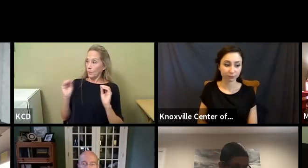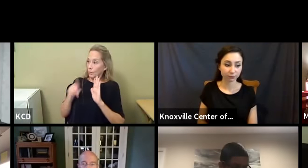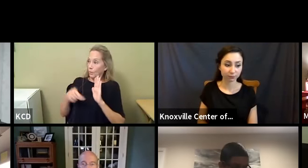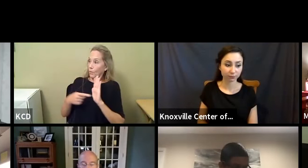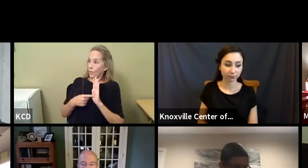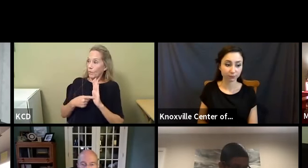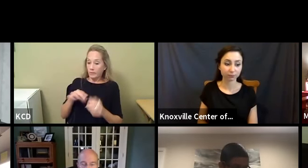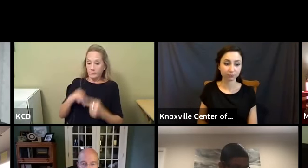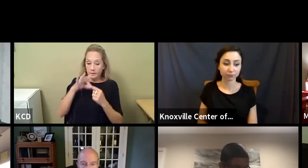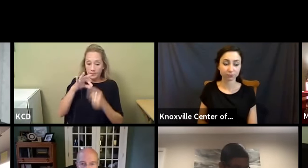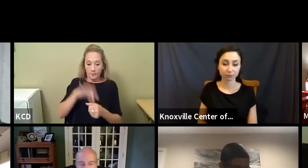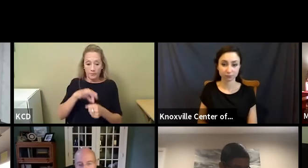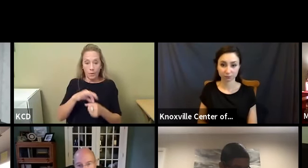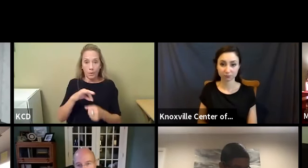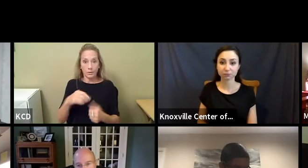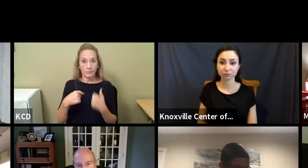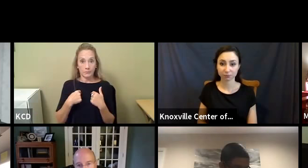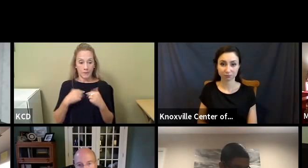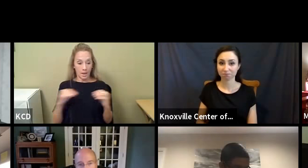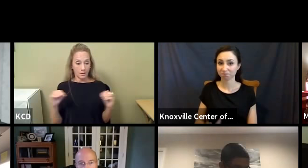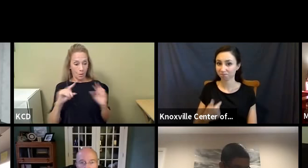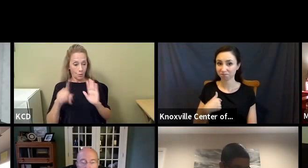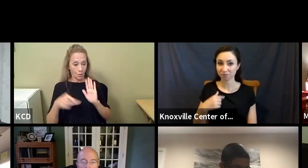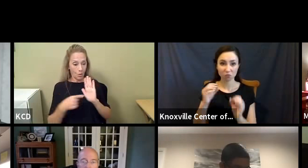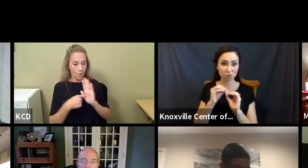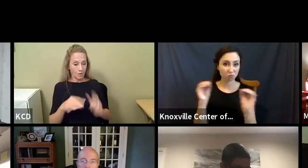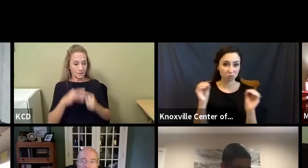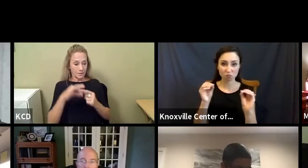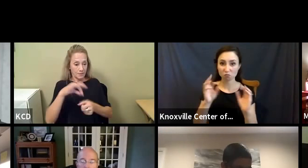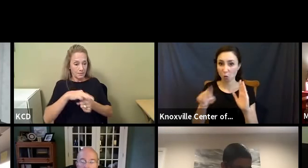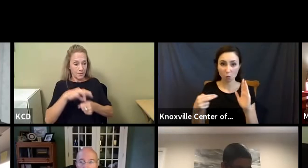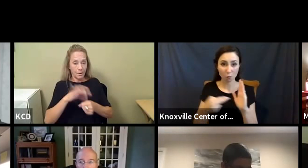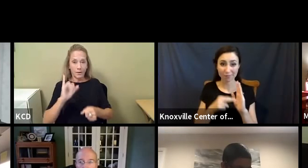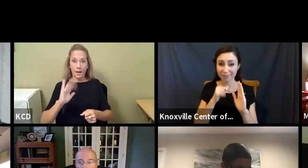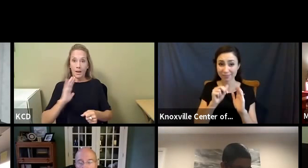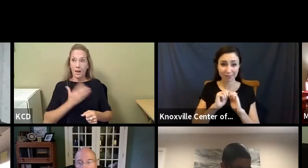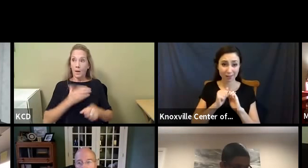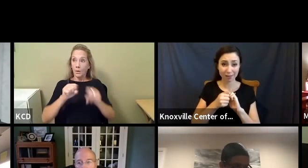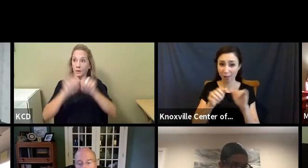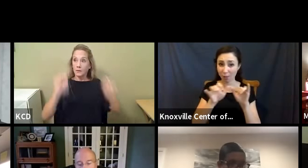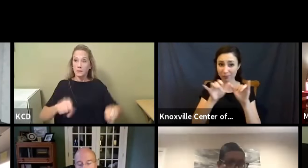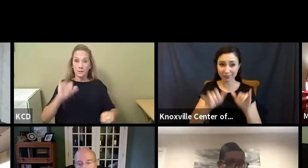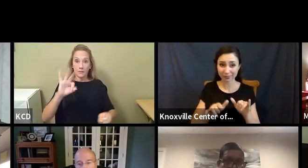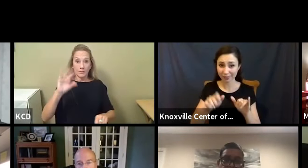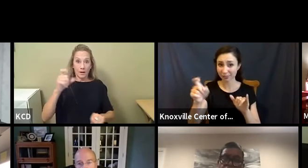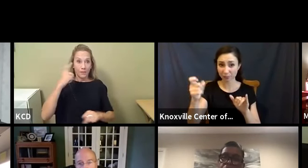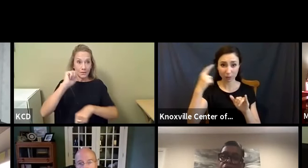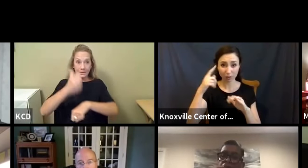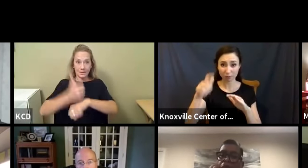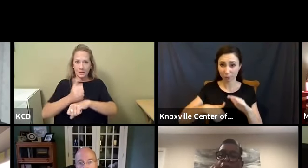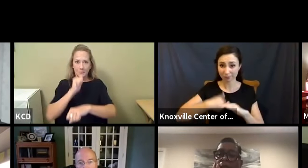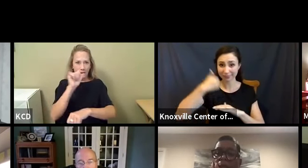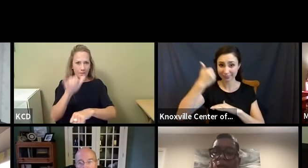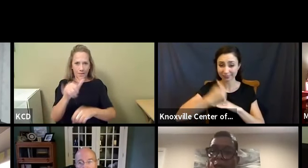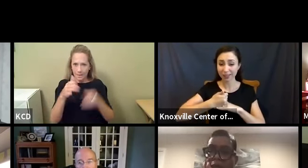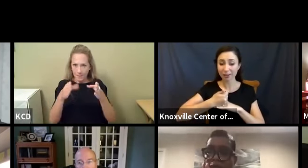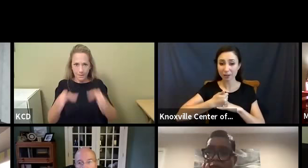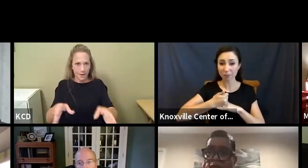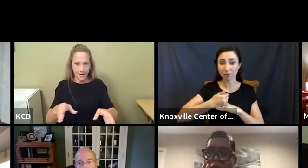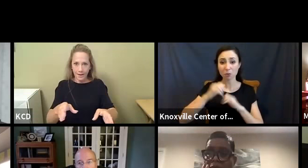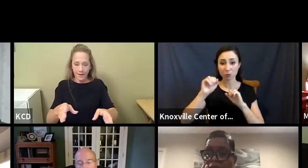have no role. That's not how our system of government is set up. And I think that we can all agree on that. And it'd be one